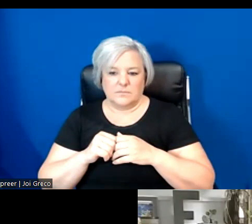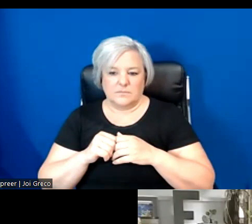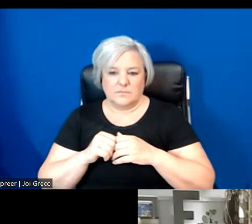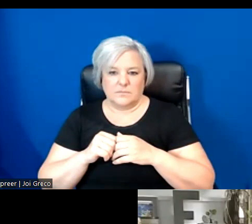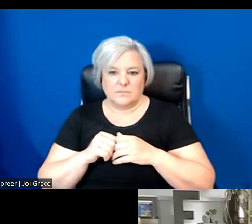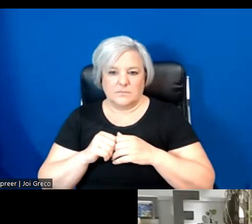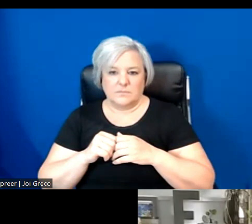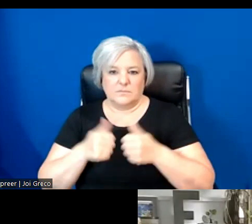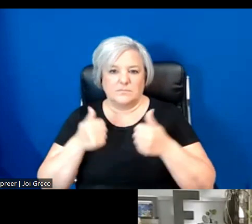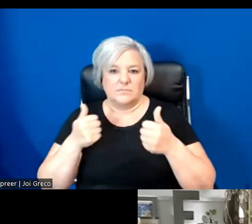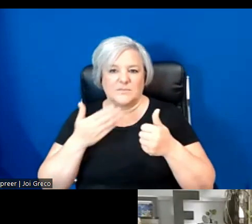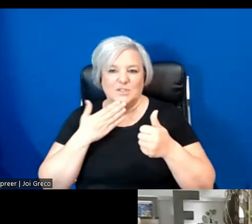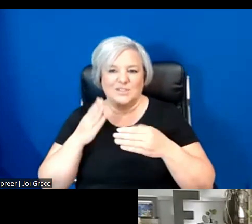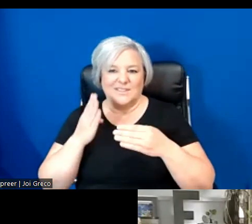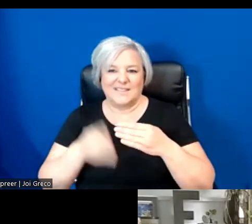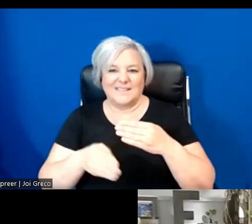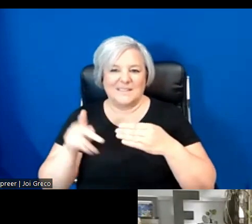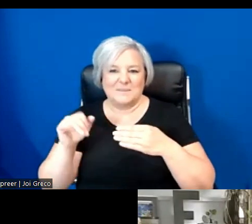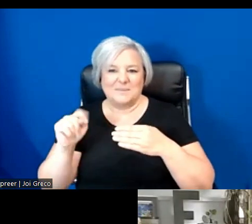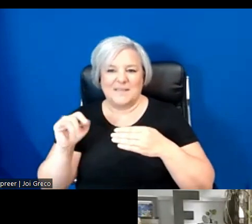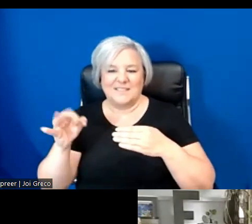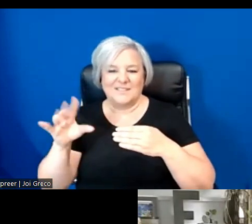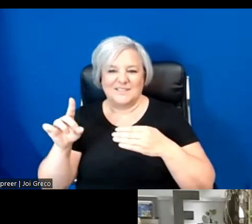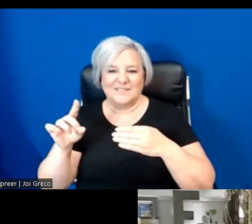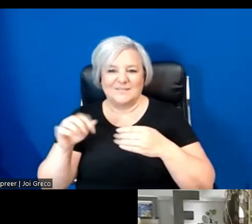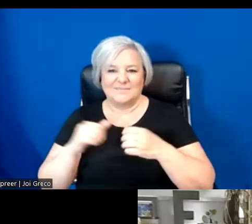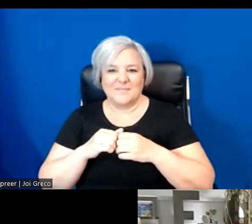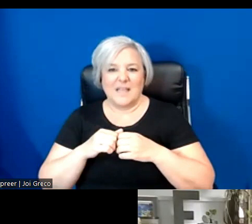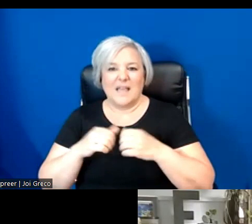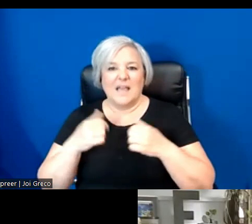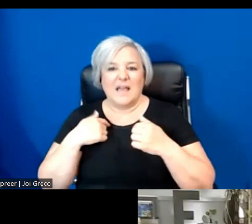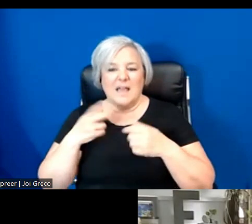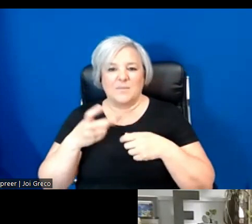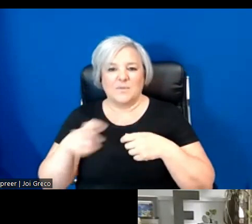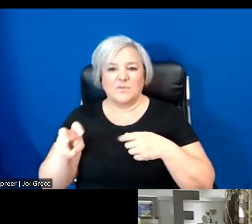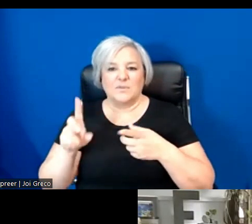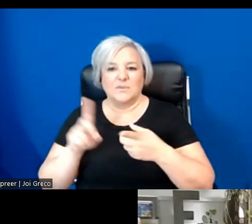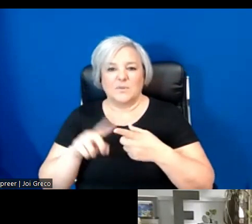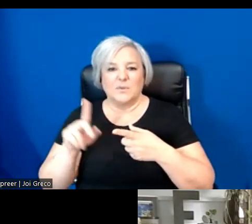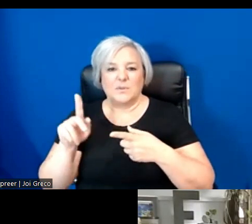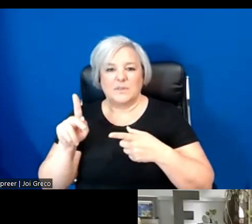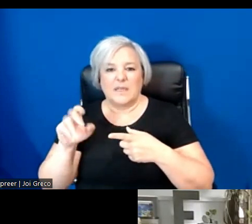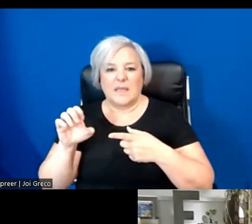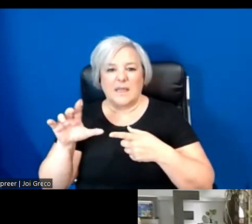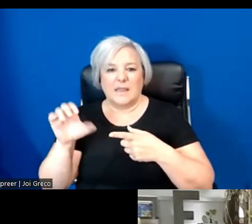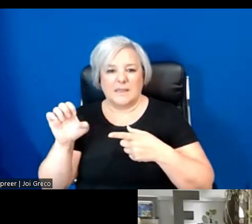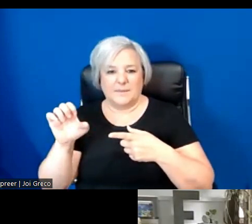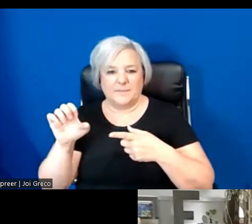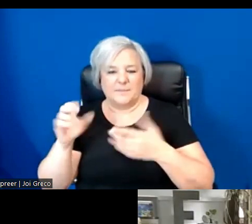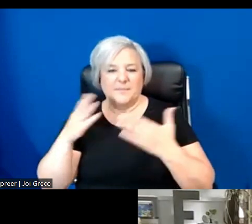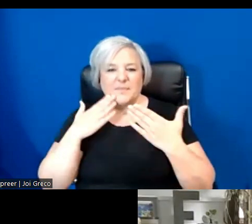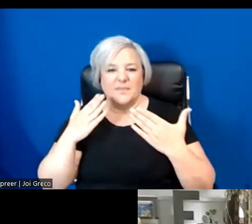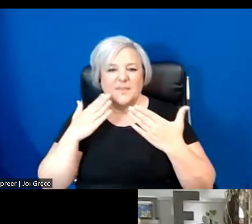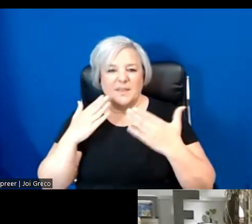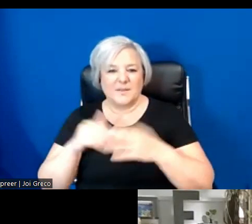That was a great ending, Pat and Jared. Really appreciate it. I am going to transition it back to Kelly to close us out. Thank you